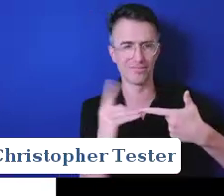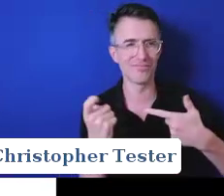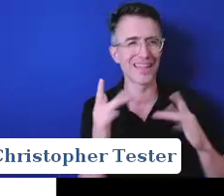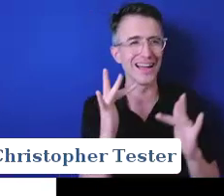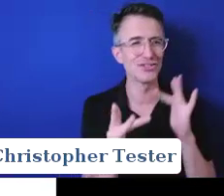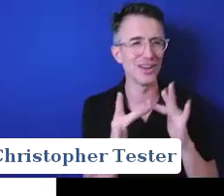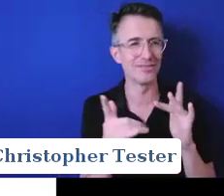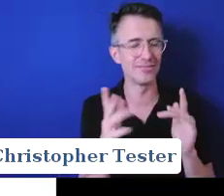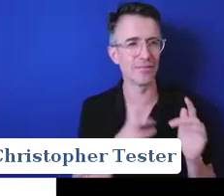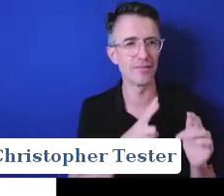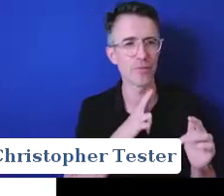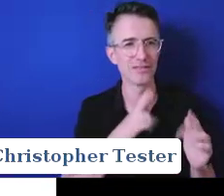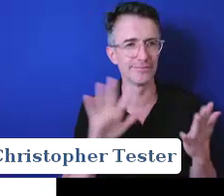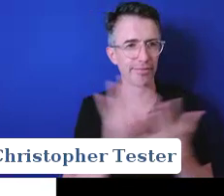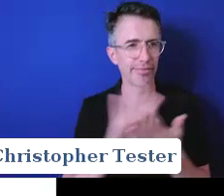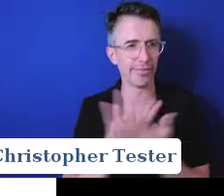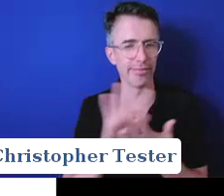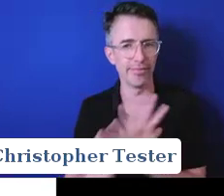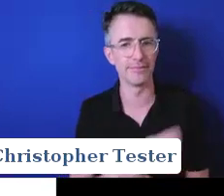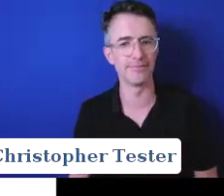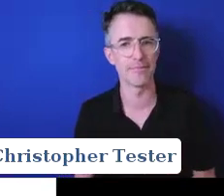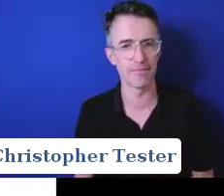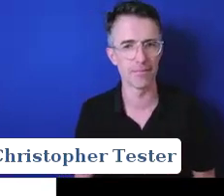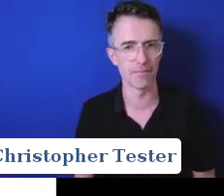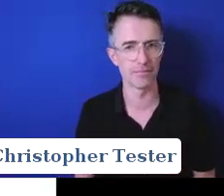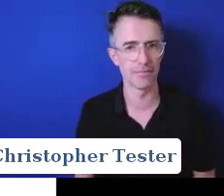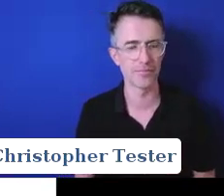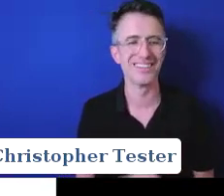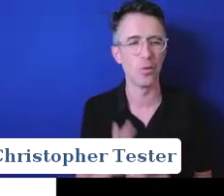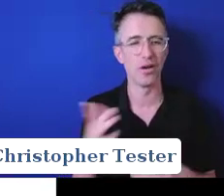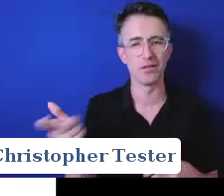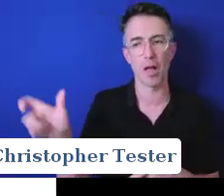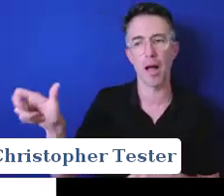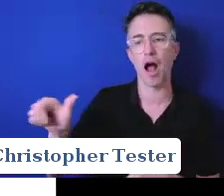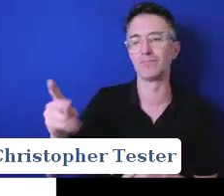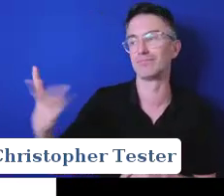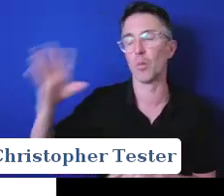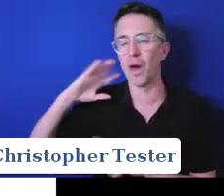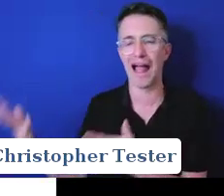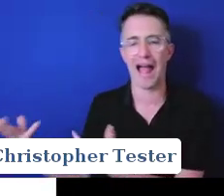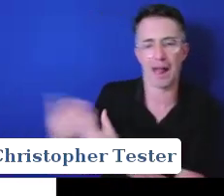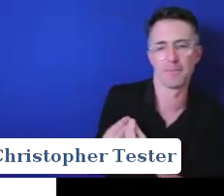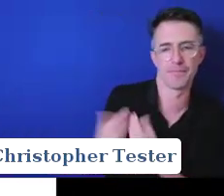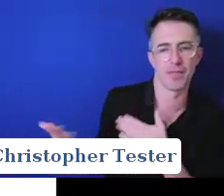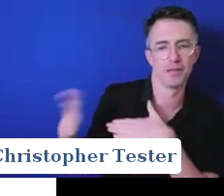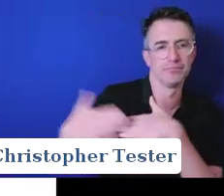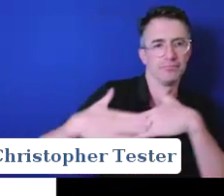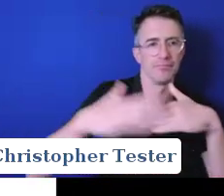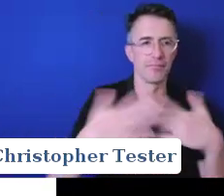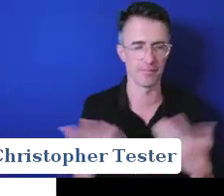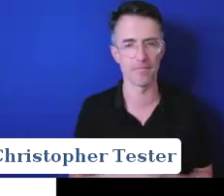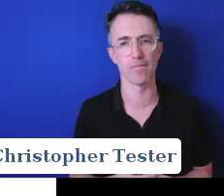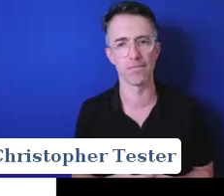Tsuruyama, will research of the country-led process evaluation. The social and rights-based disability identification